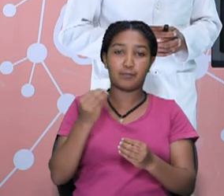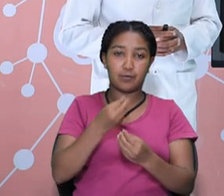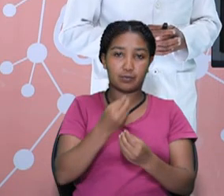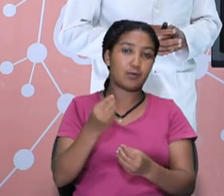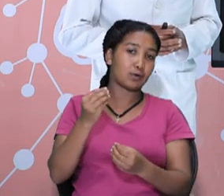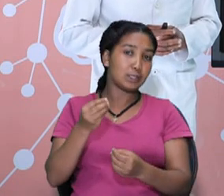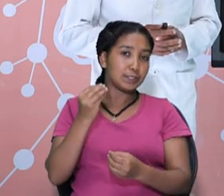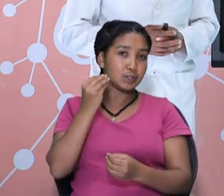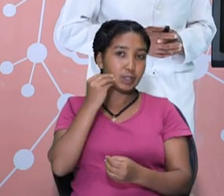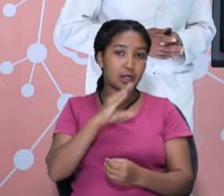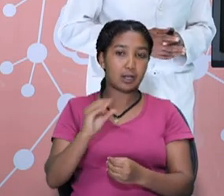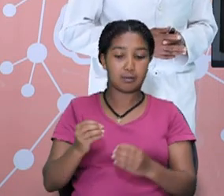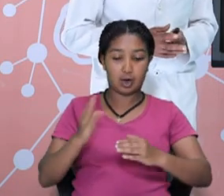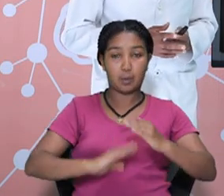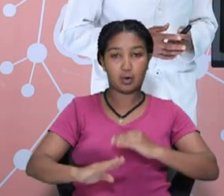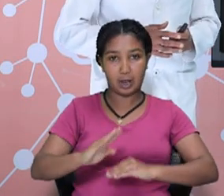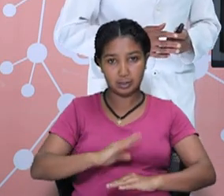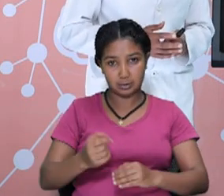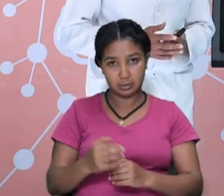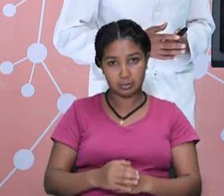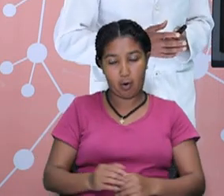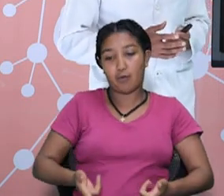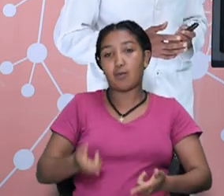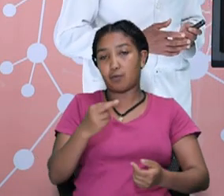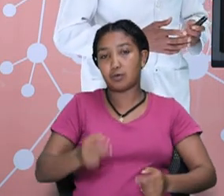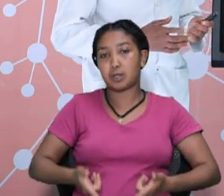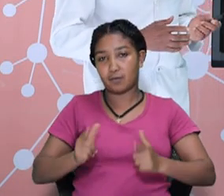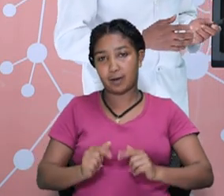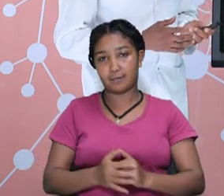shelter, and reproduction, or for survival.